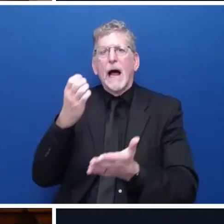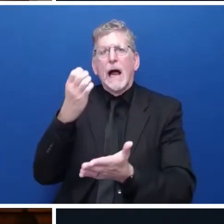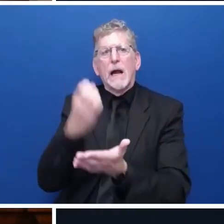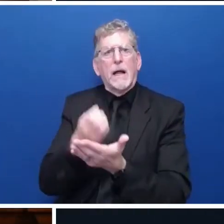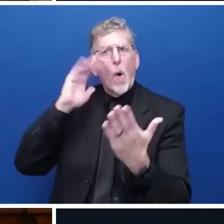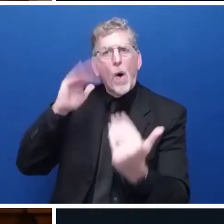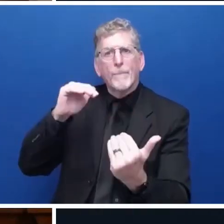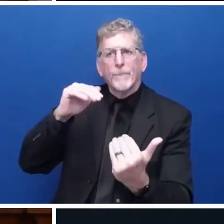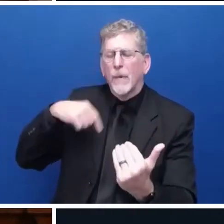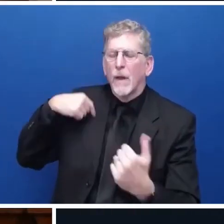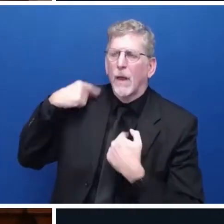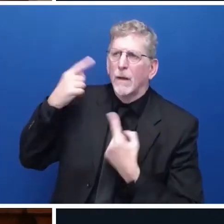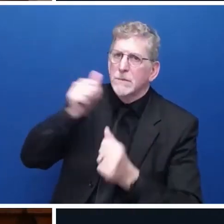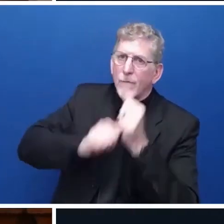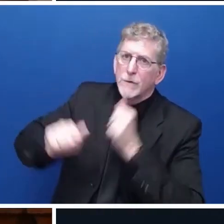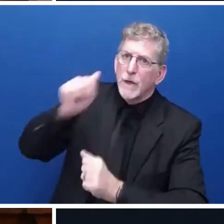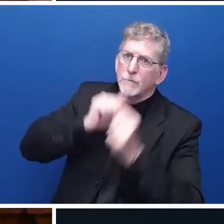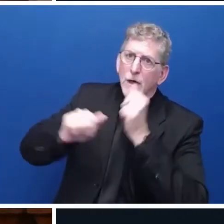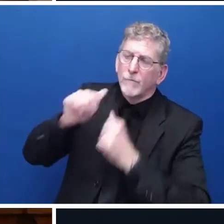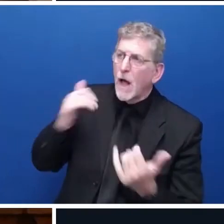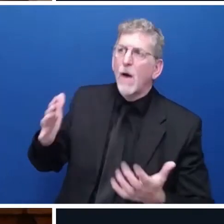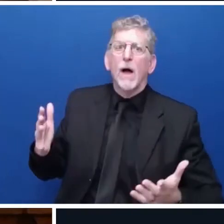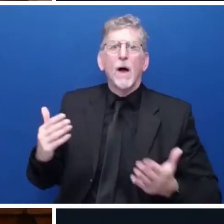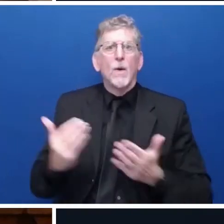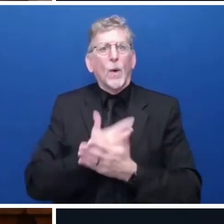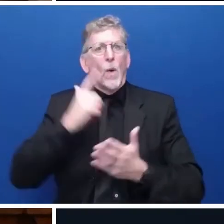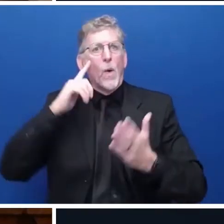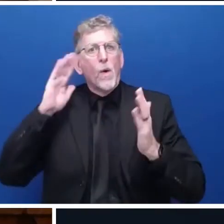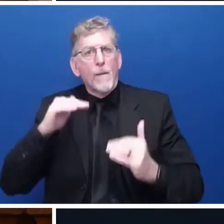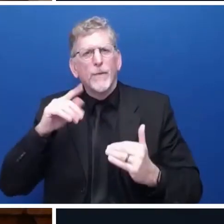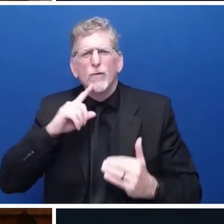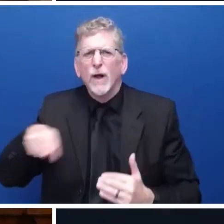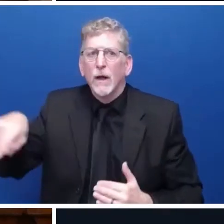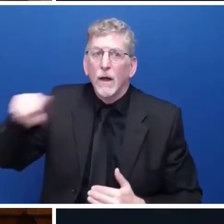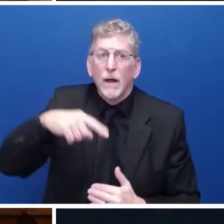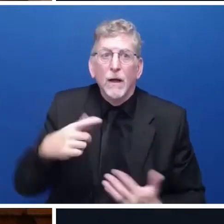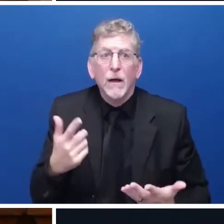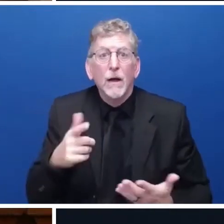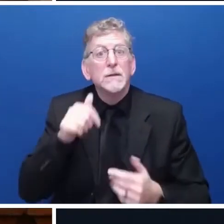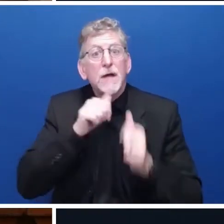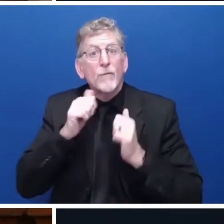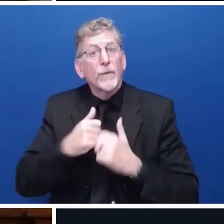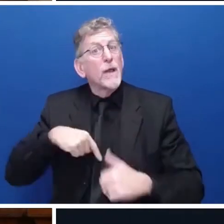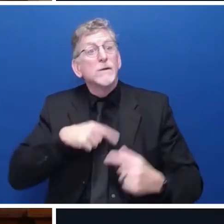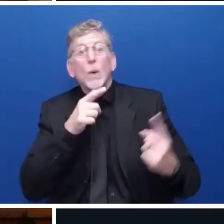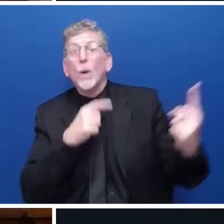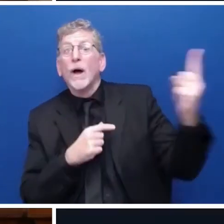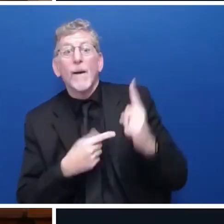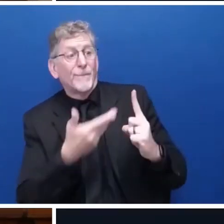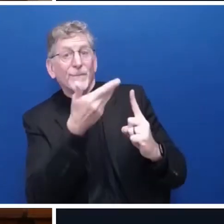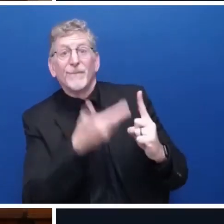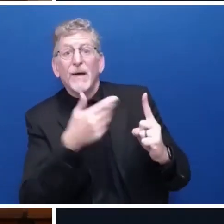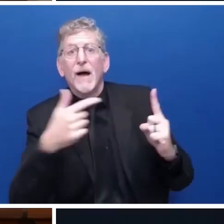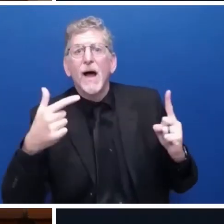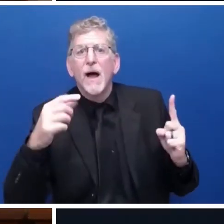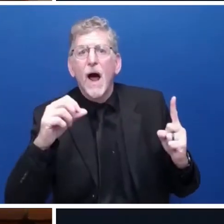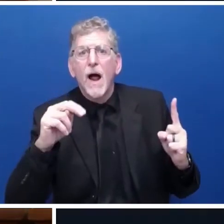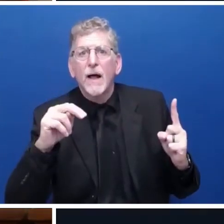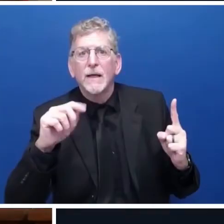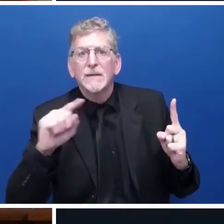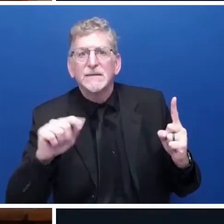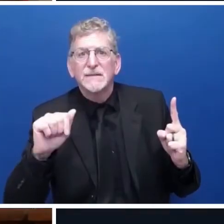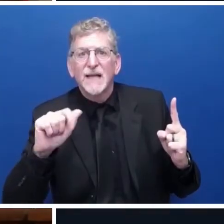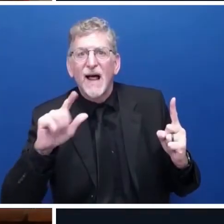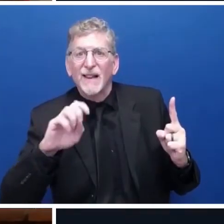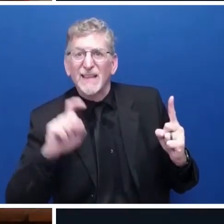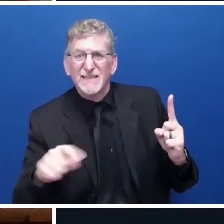terribly. She grew up in a tight-knit Venezuelan family and was especially close to her beloved Uncle